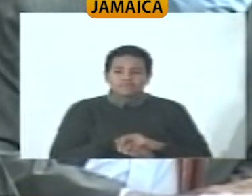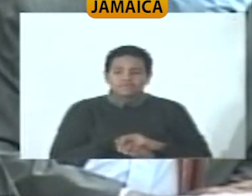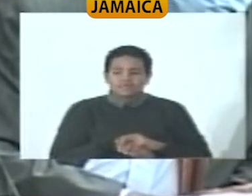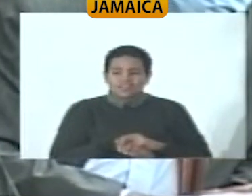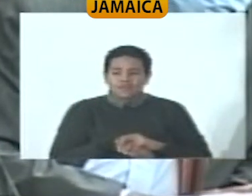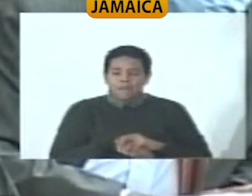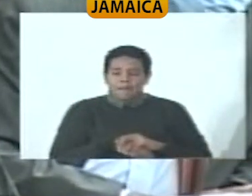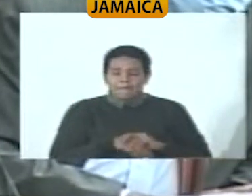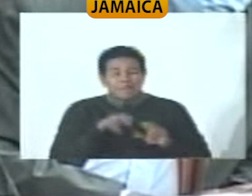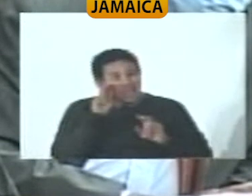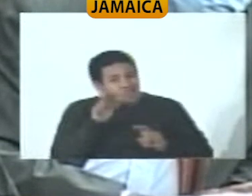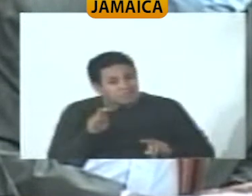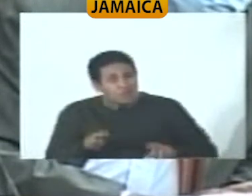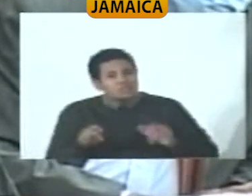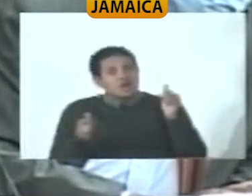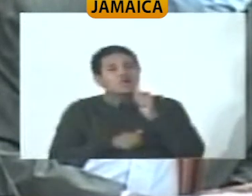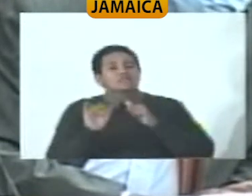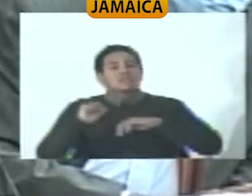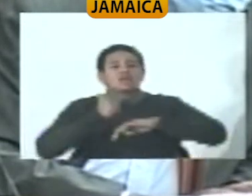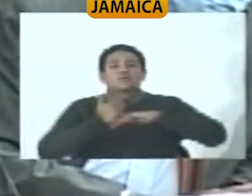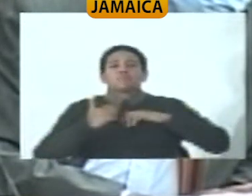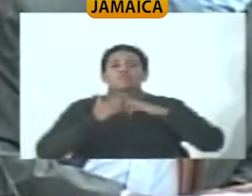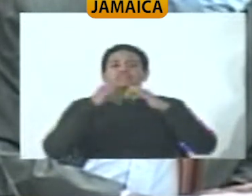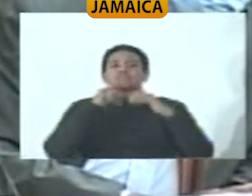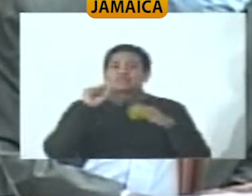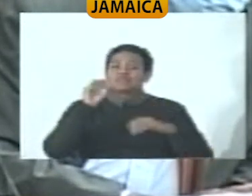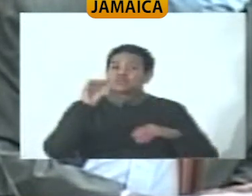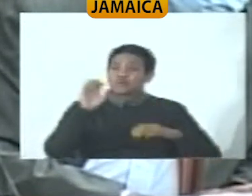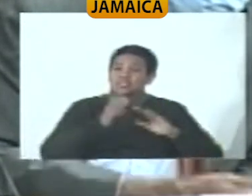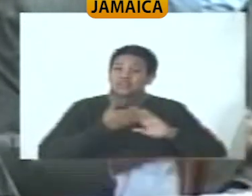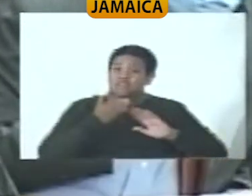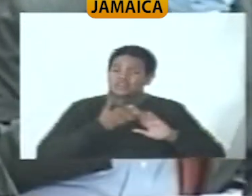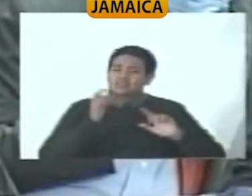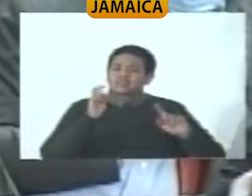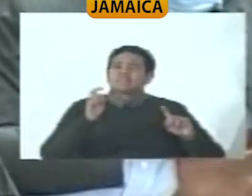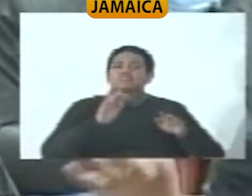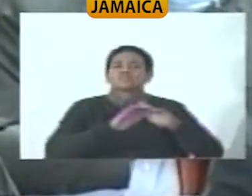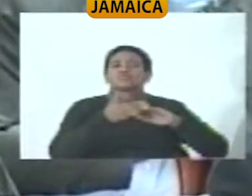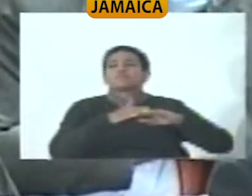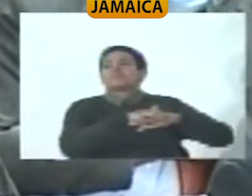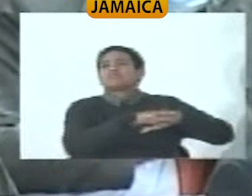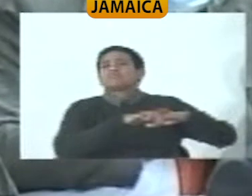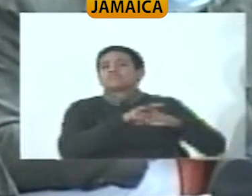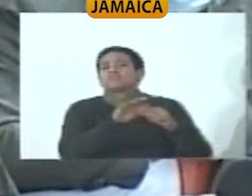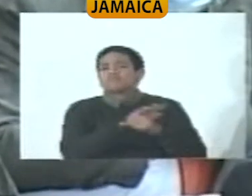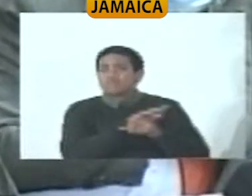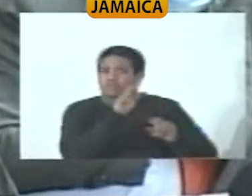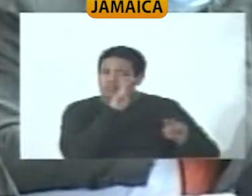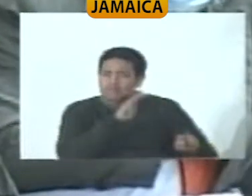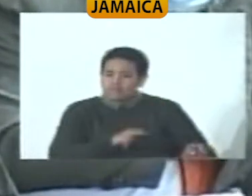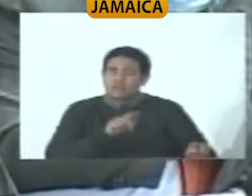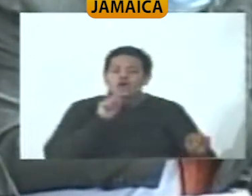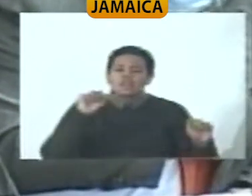that promulgation of a state of emergency, give it island-wide coverage, and enable